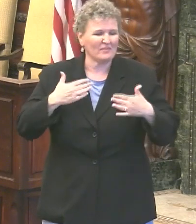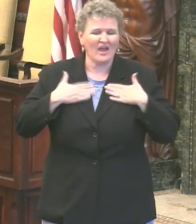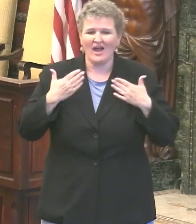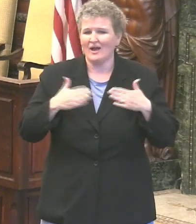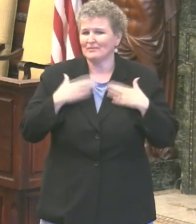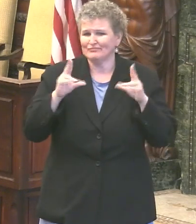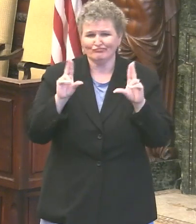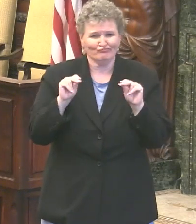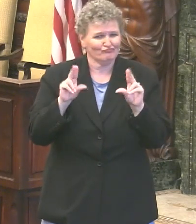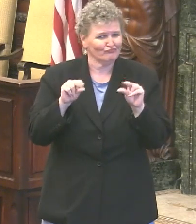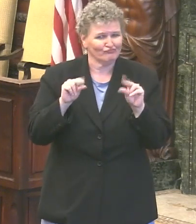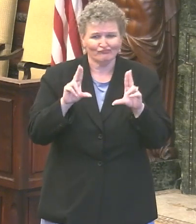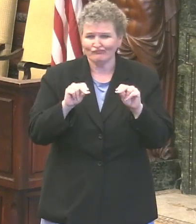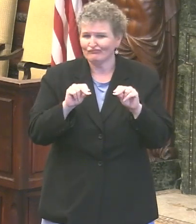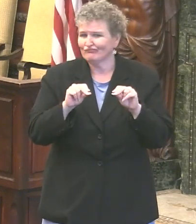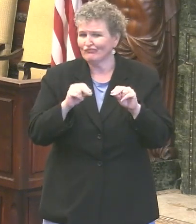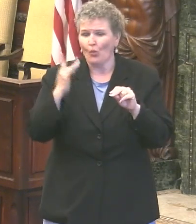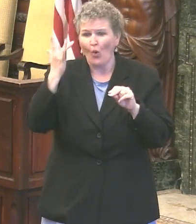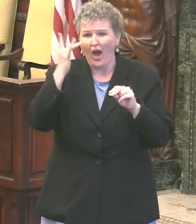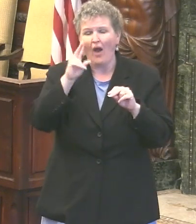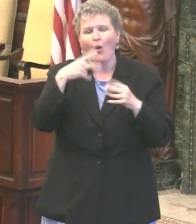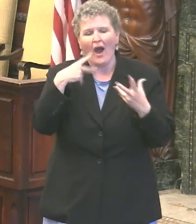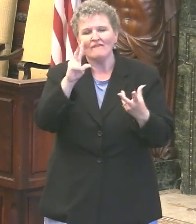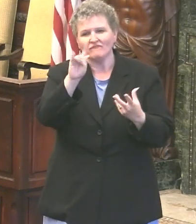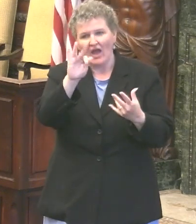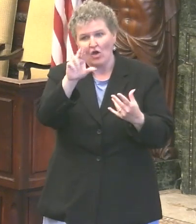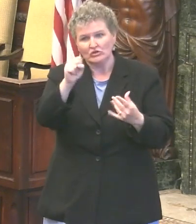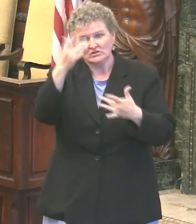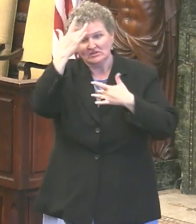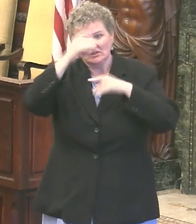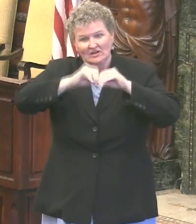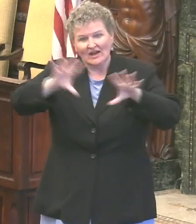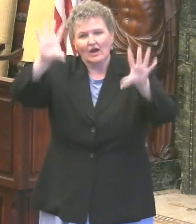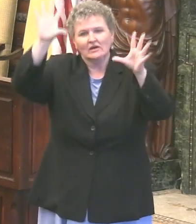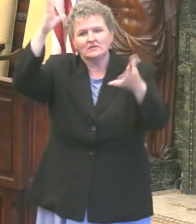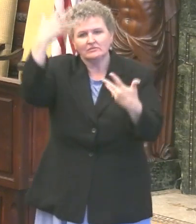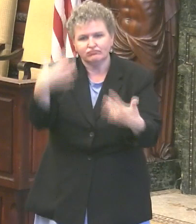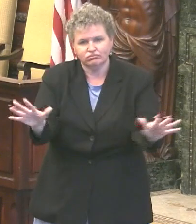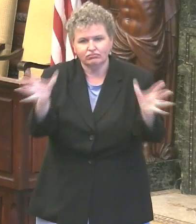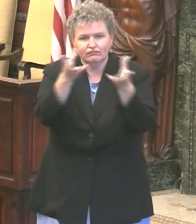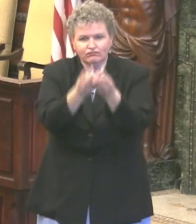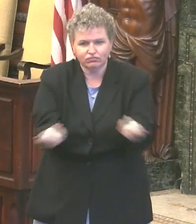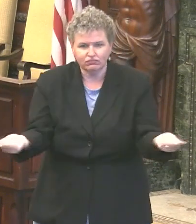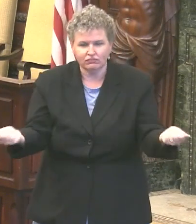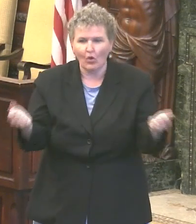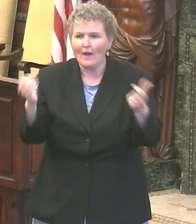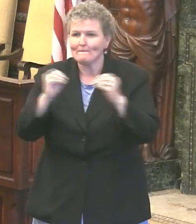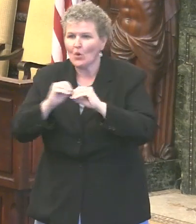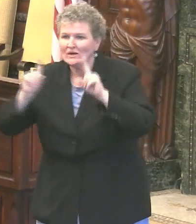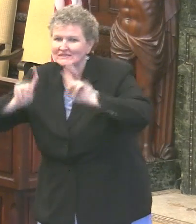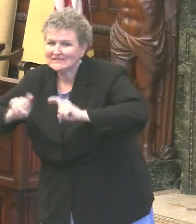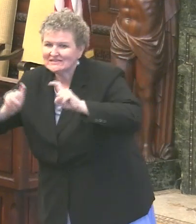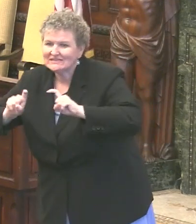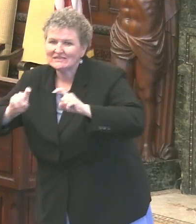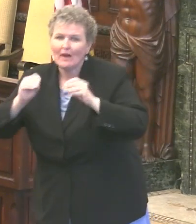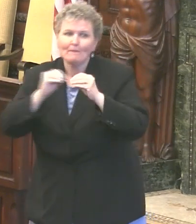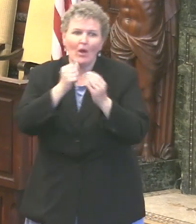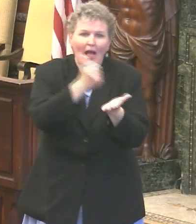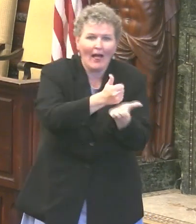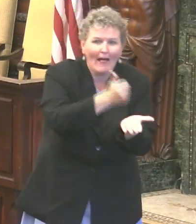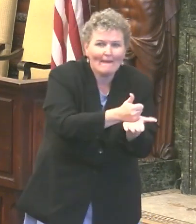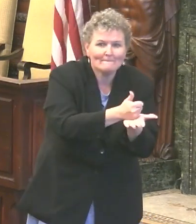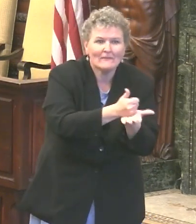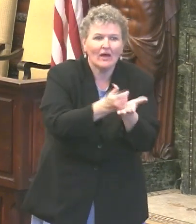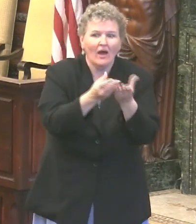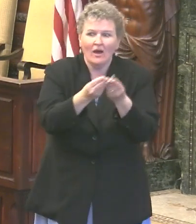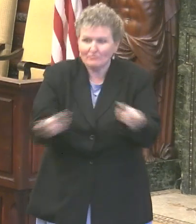away, or we want to have just one single thing that we can do, like more testing or more treatment that'll solve the problem. But